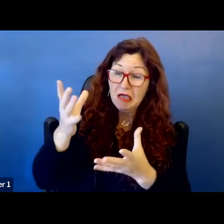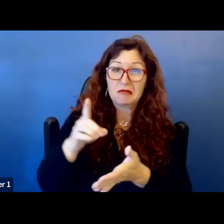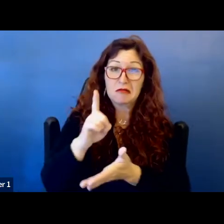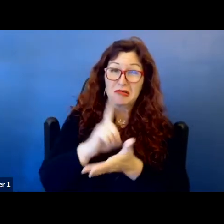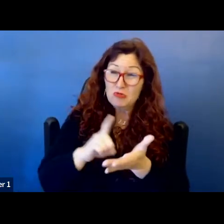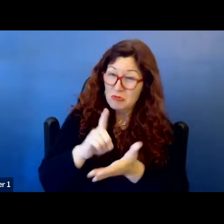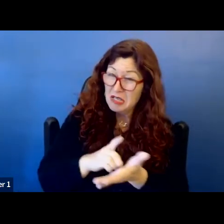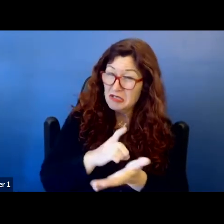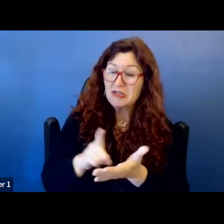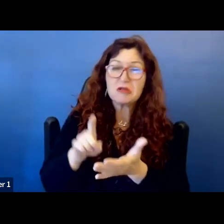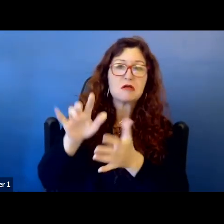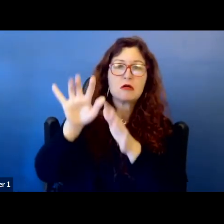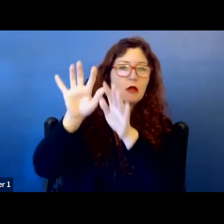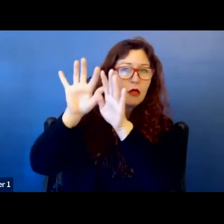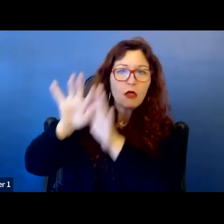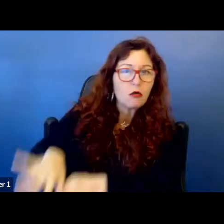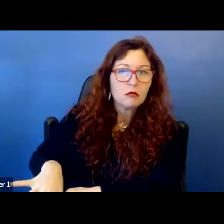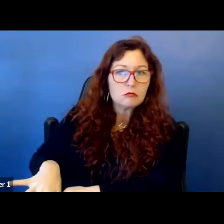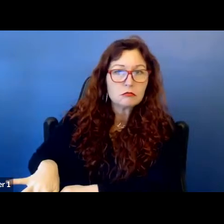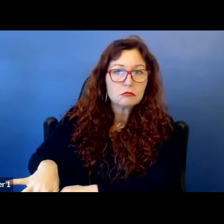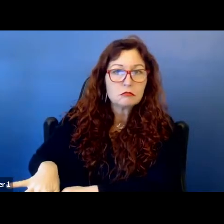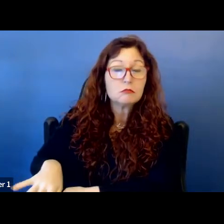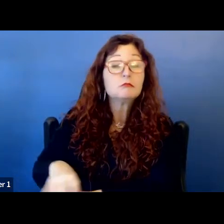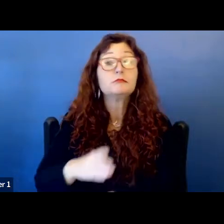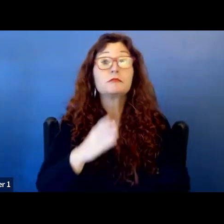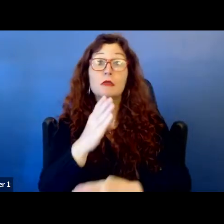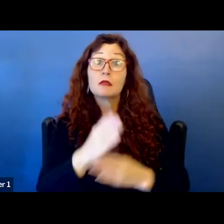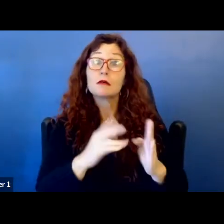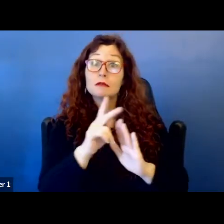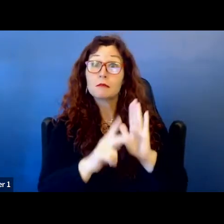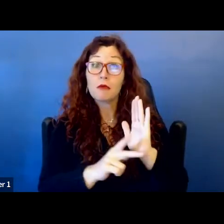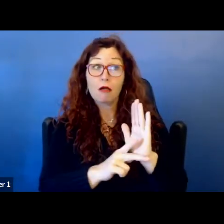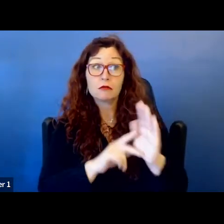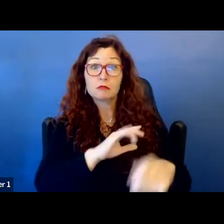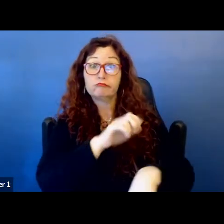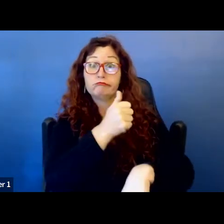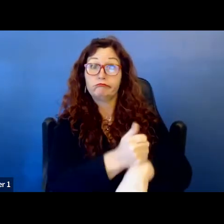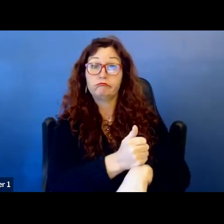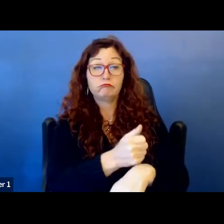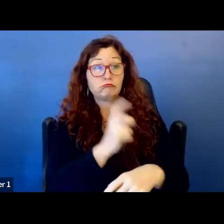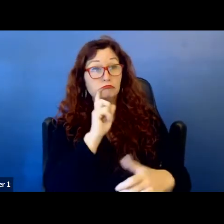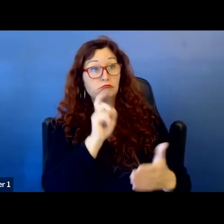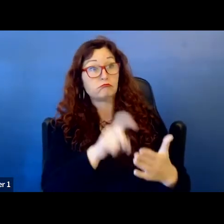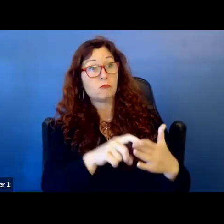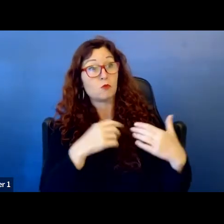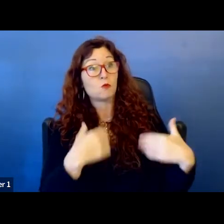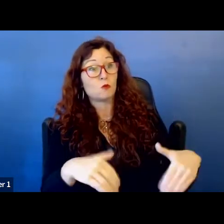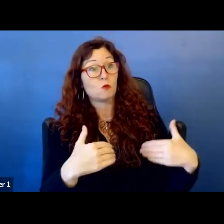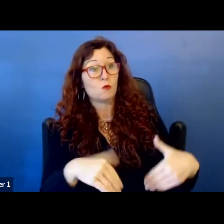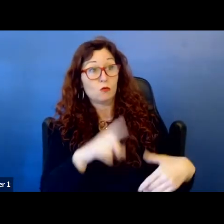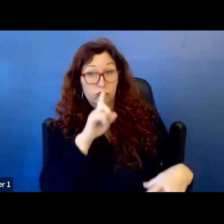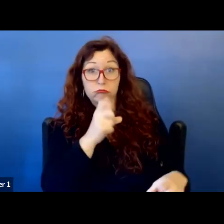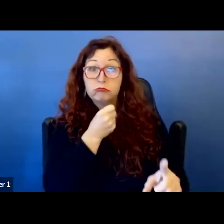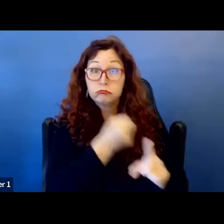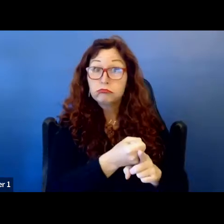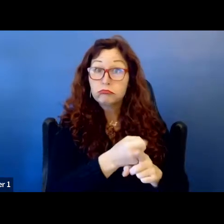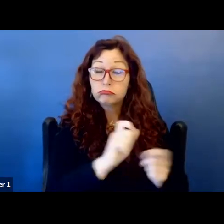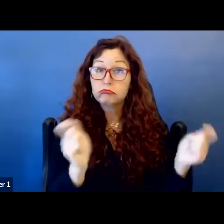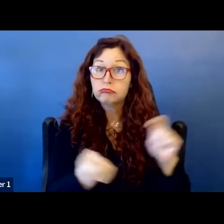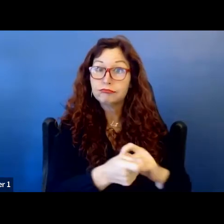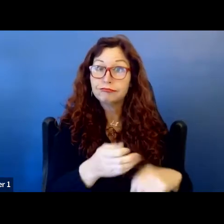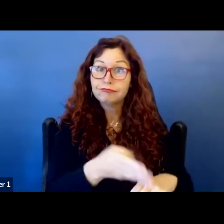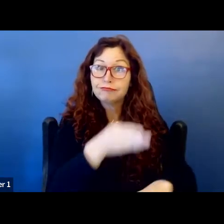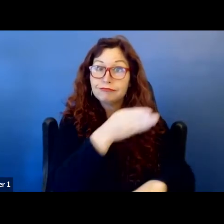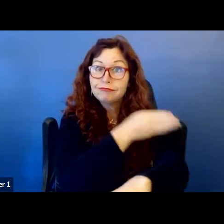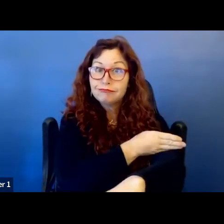of voice and some of the policies that i've seen that have helped change and reshape this is to remove those